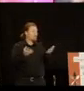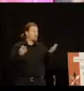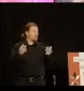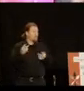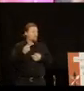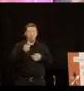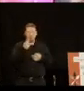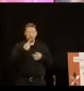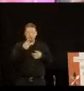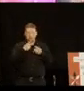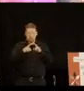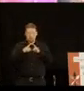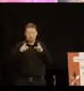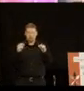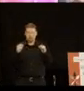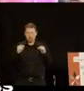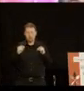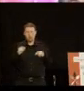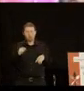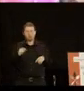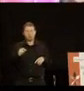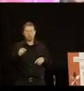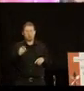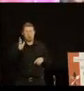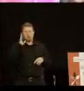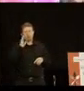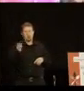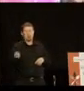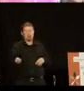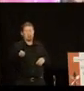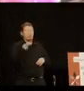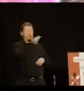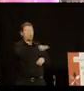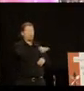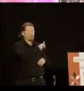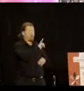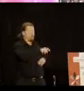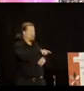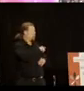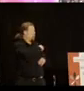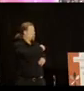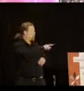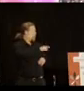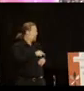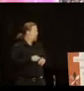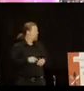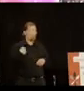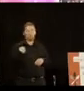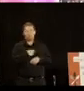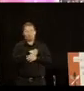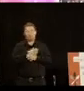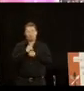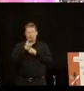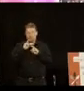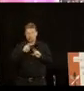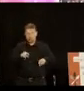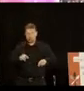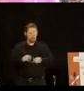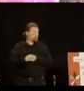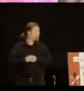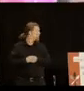those get to the respective agencies, and you will get answers to those. We'd also invite all of you to hang